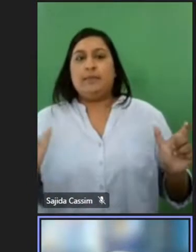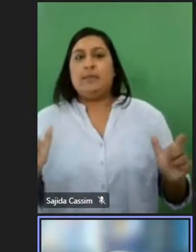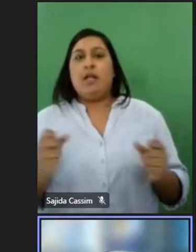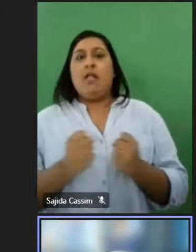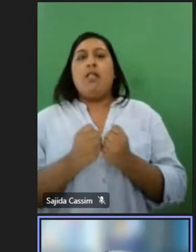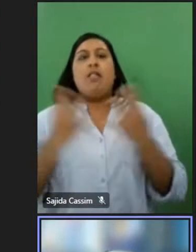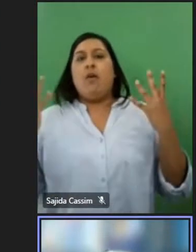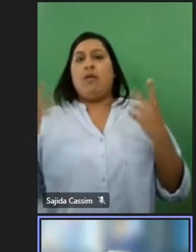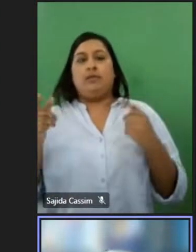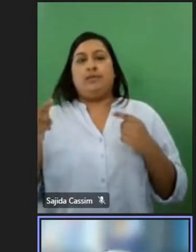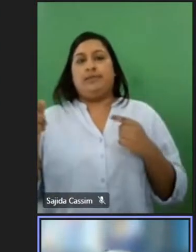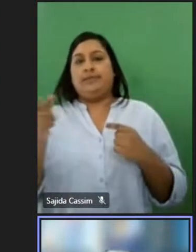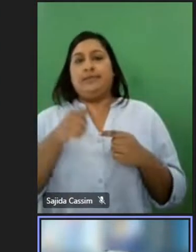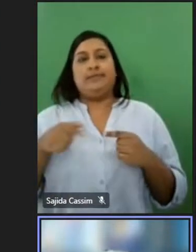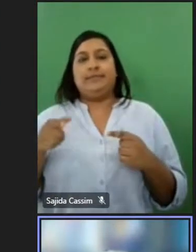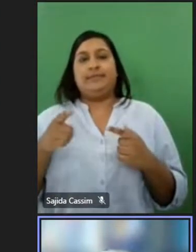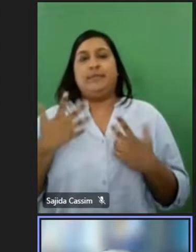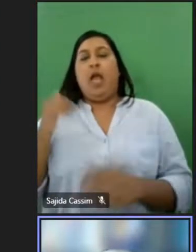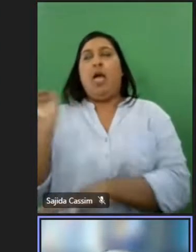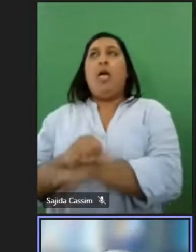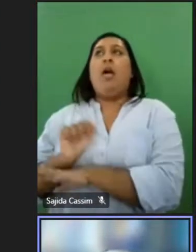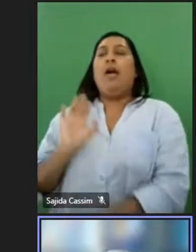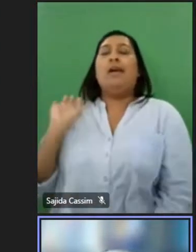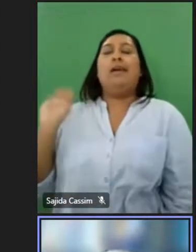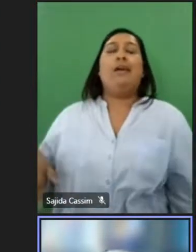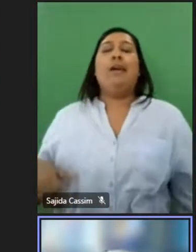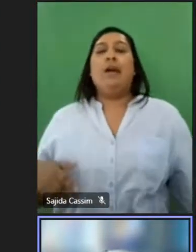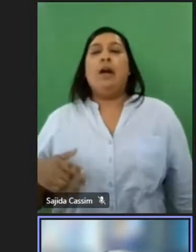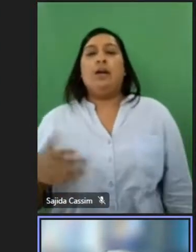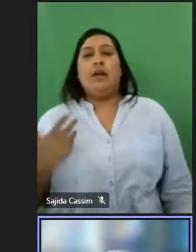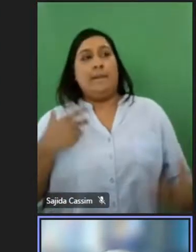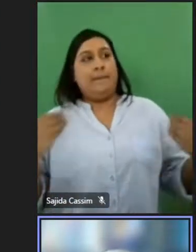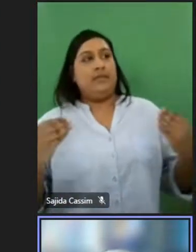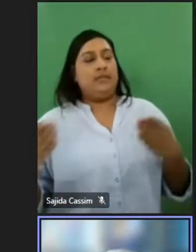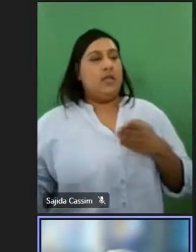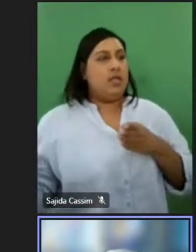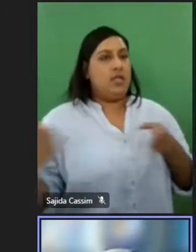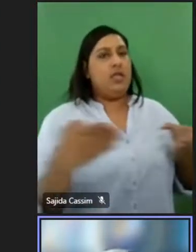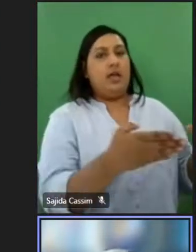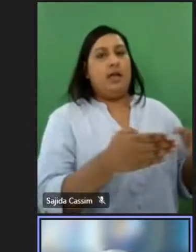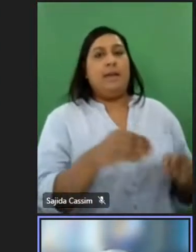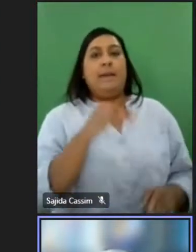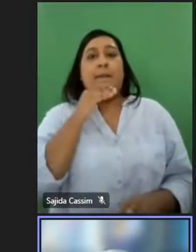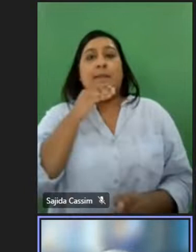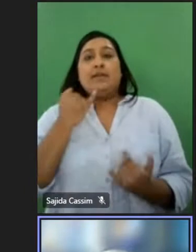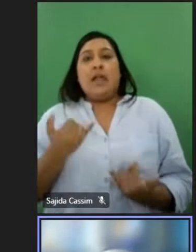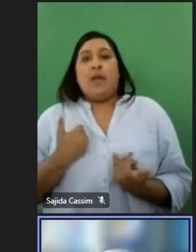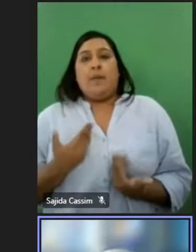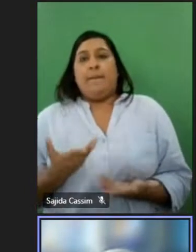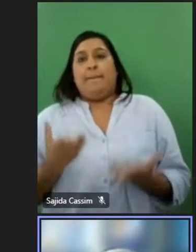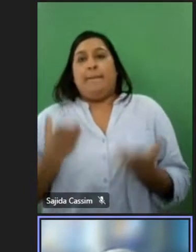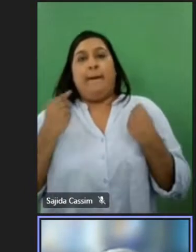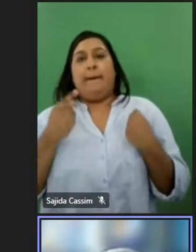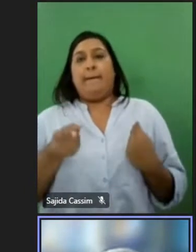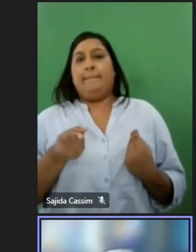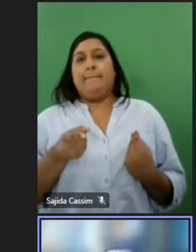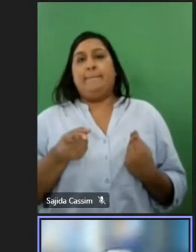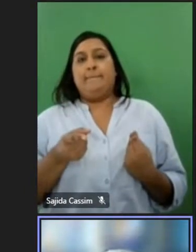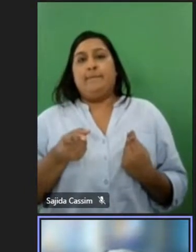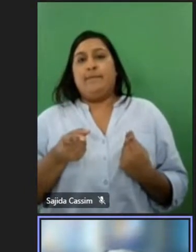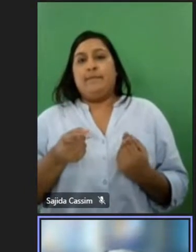situation and circumstances. This resulted in regulations that aimed at controlling the